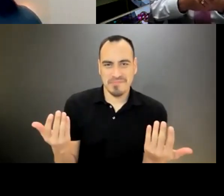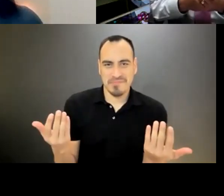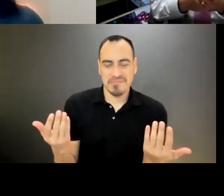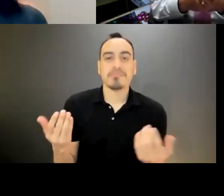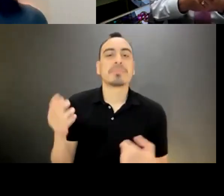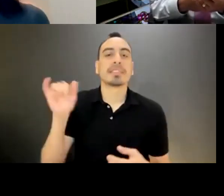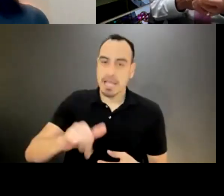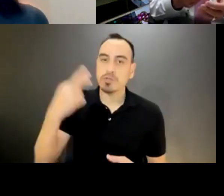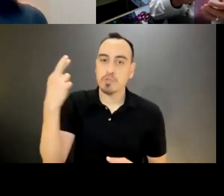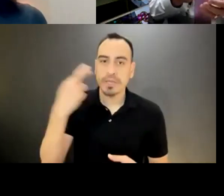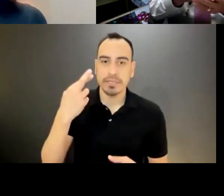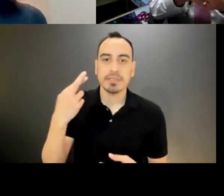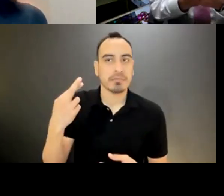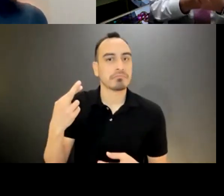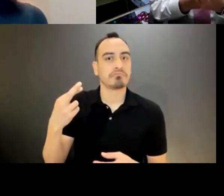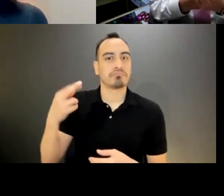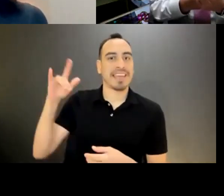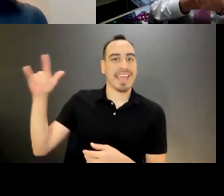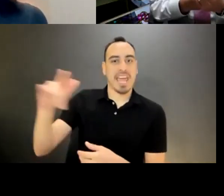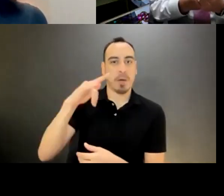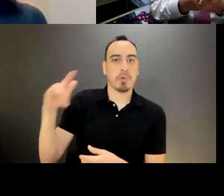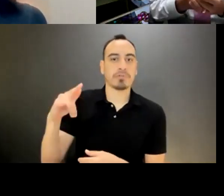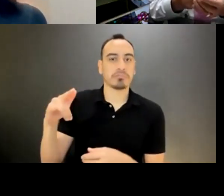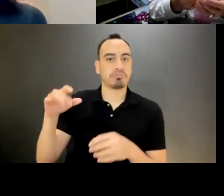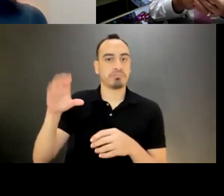mandating masks. That's why